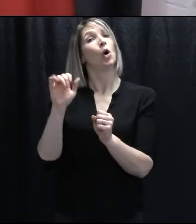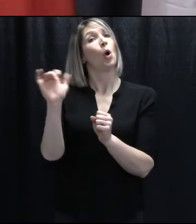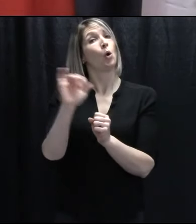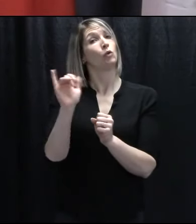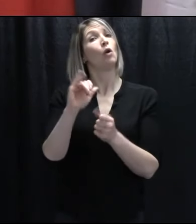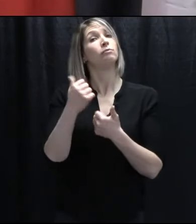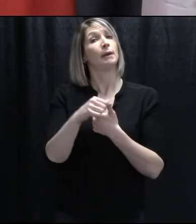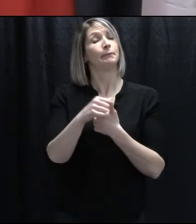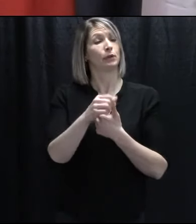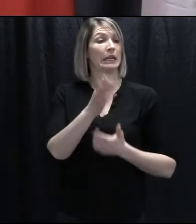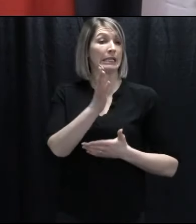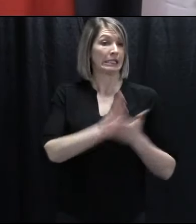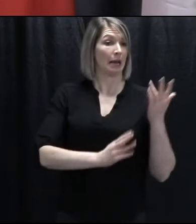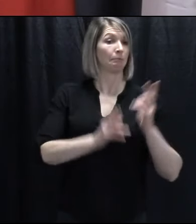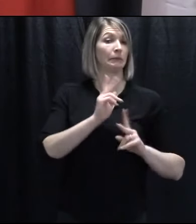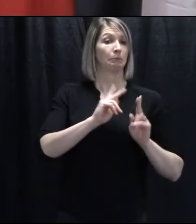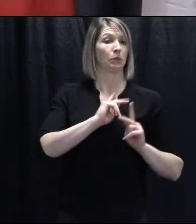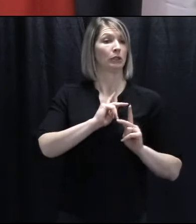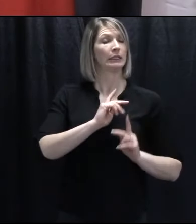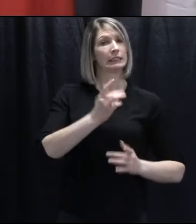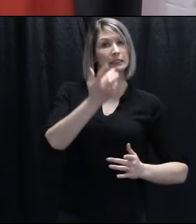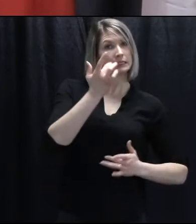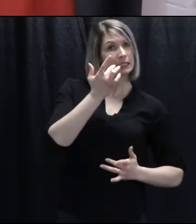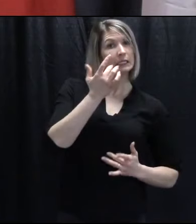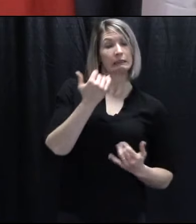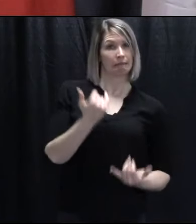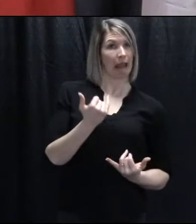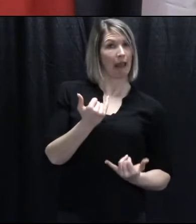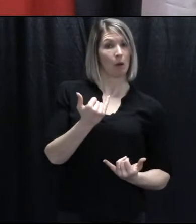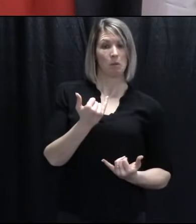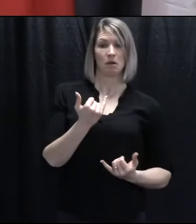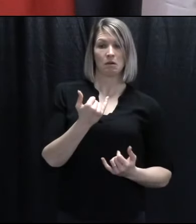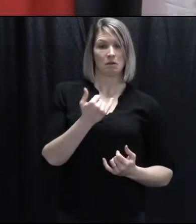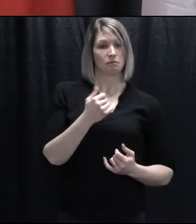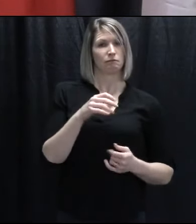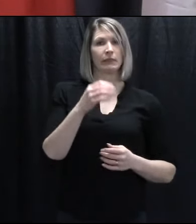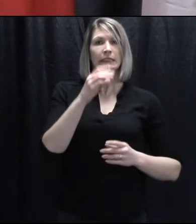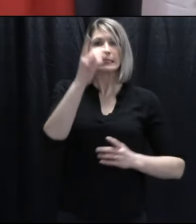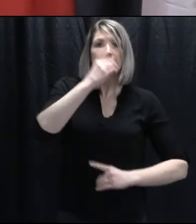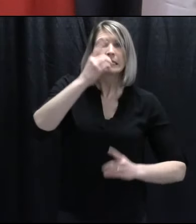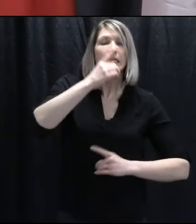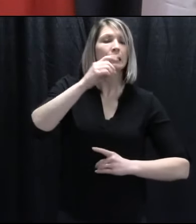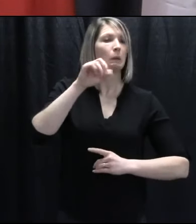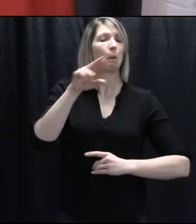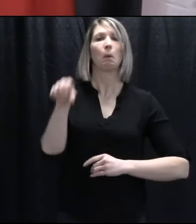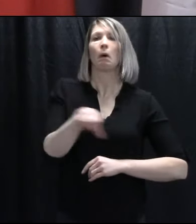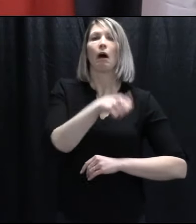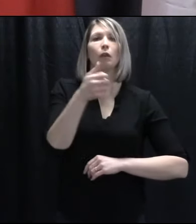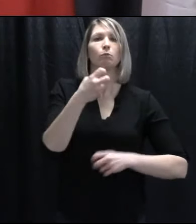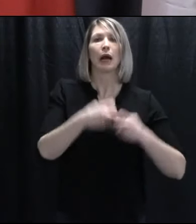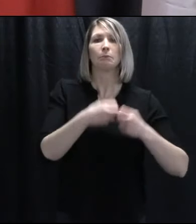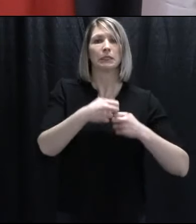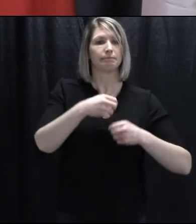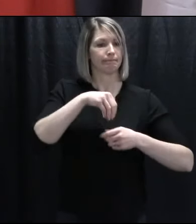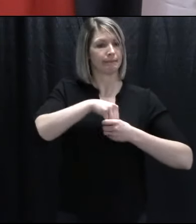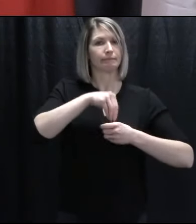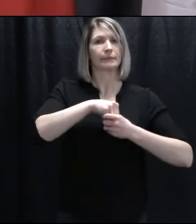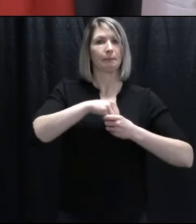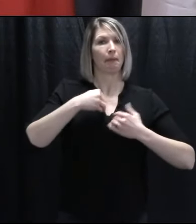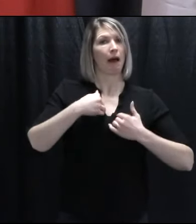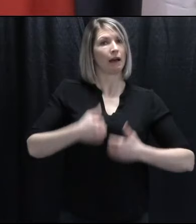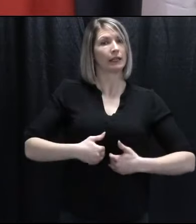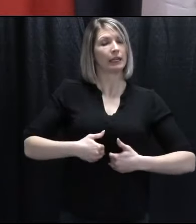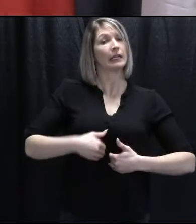personal issues as well that still need to be able to have methods of transportation and access to